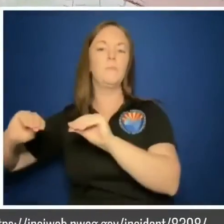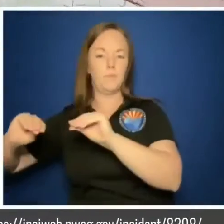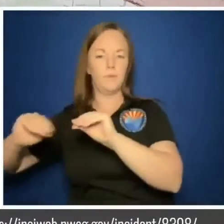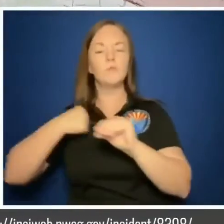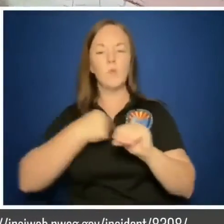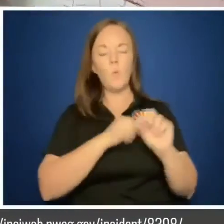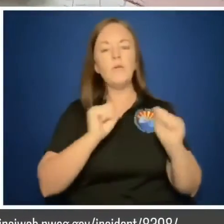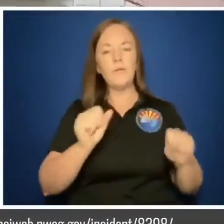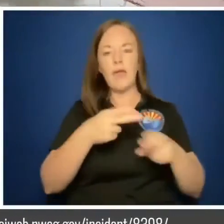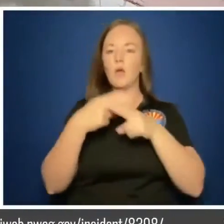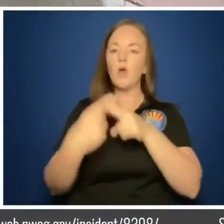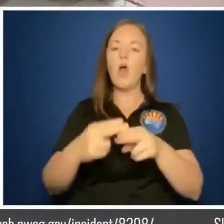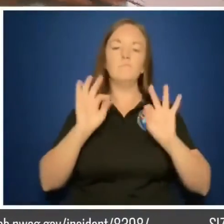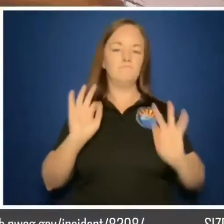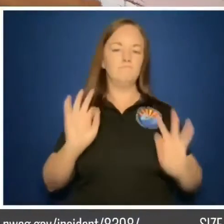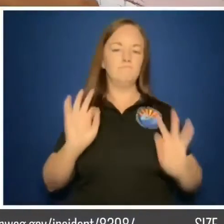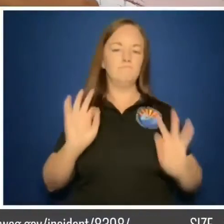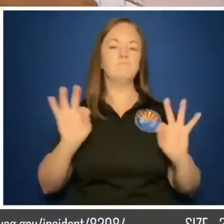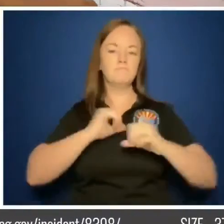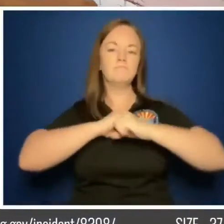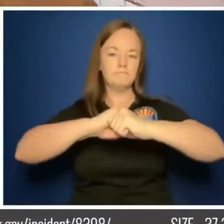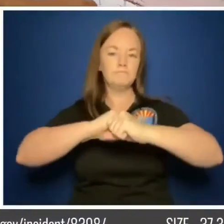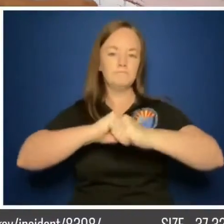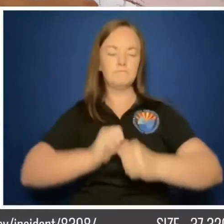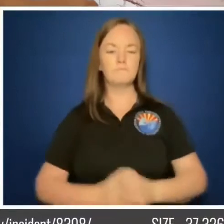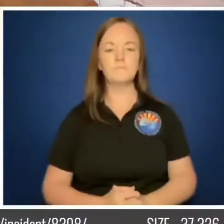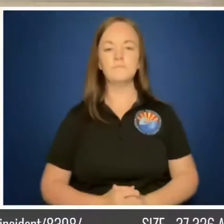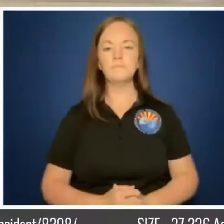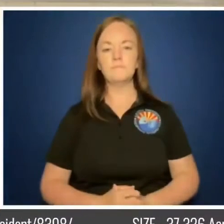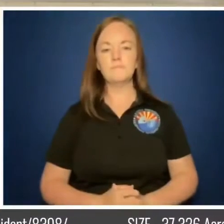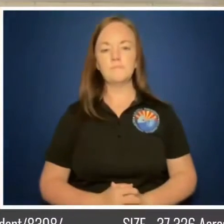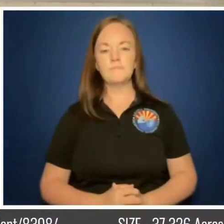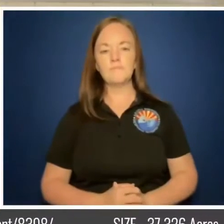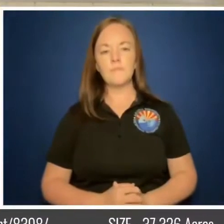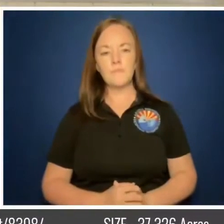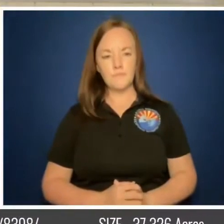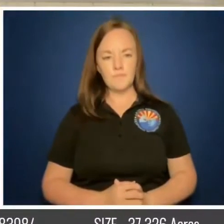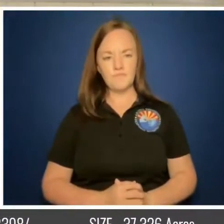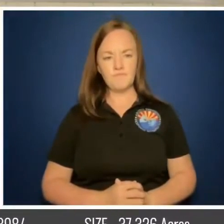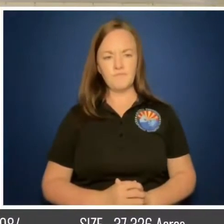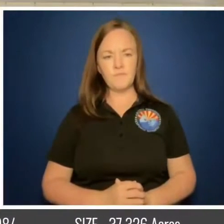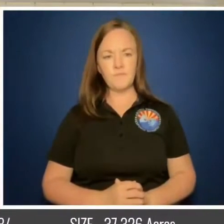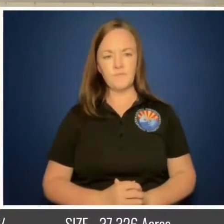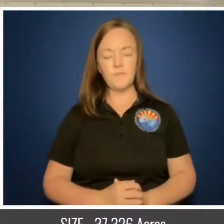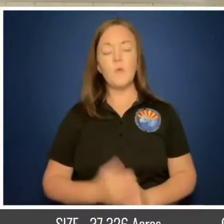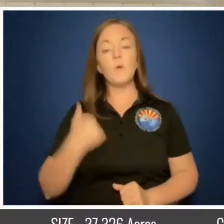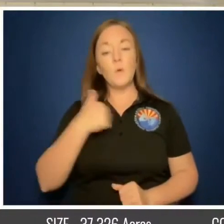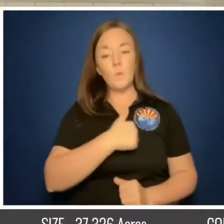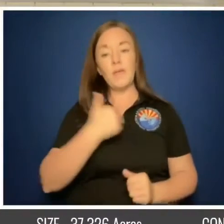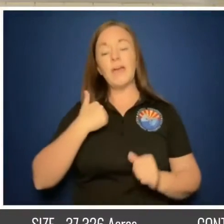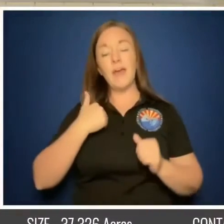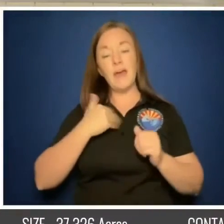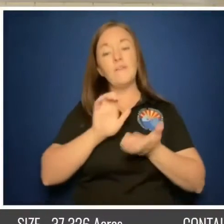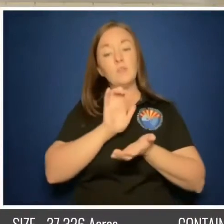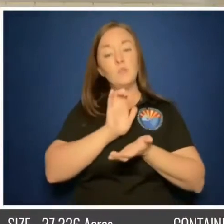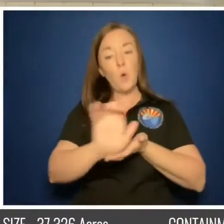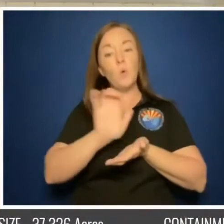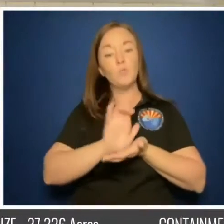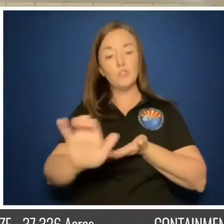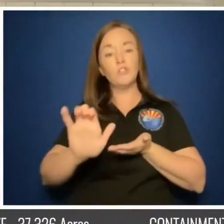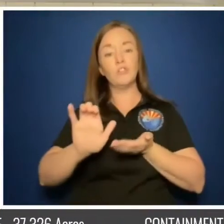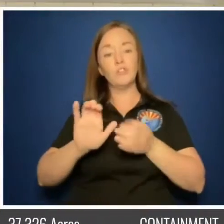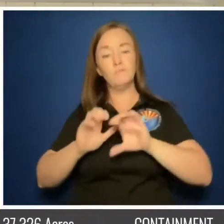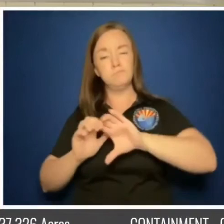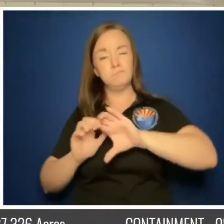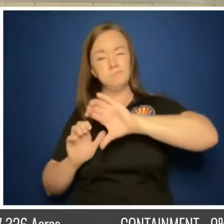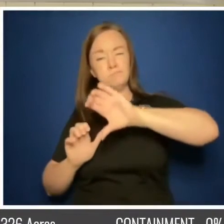contained. As you continue down here, we have pretty much dozer line direct edge all the way out towards this main portion